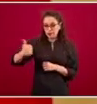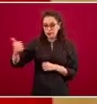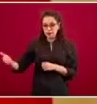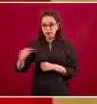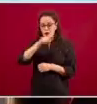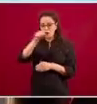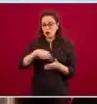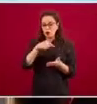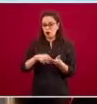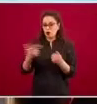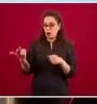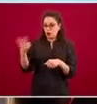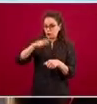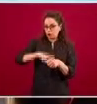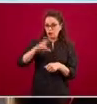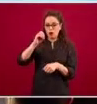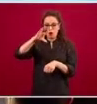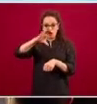estimation model